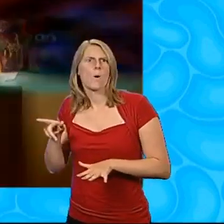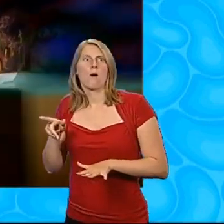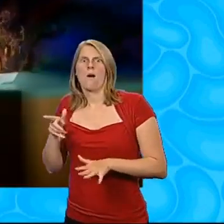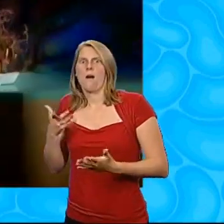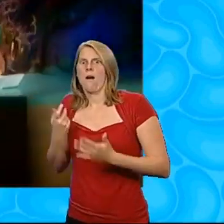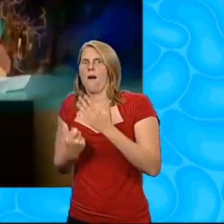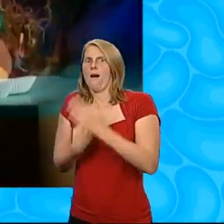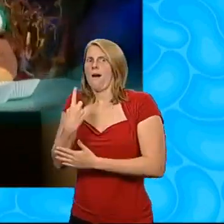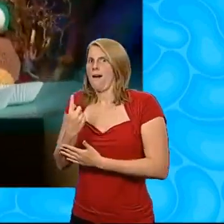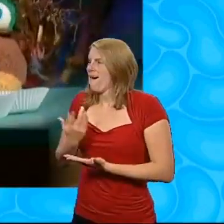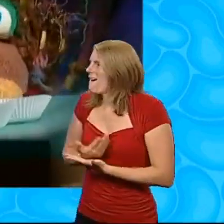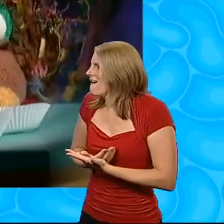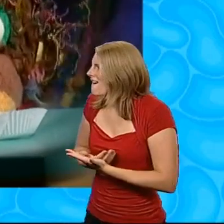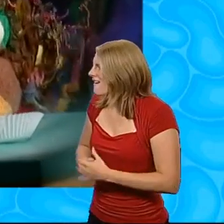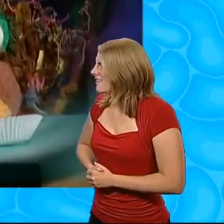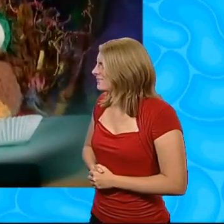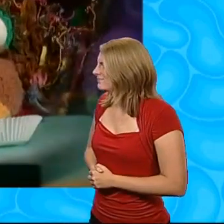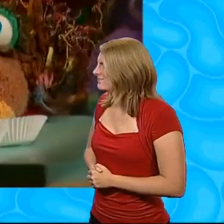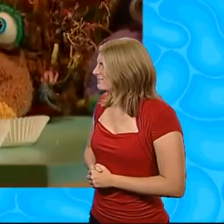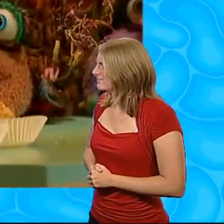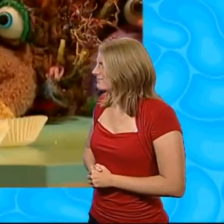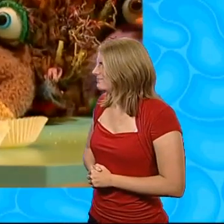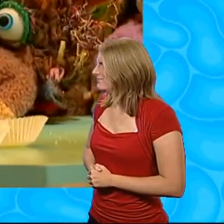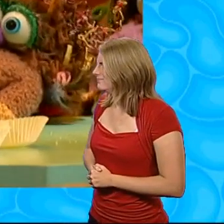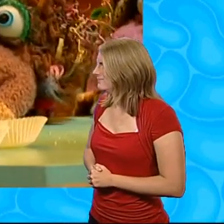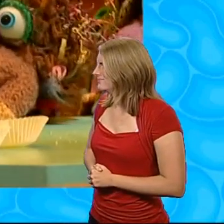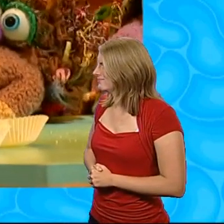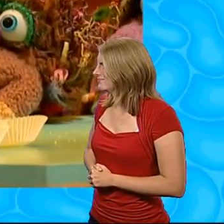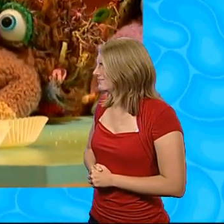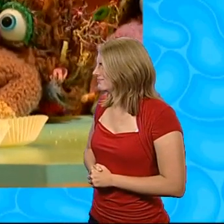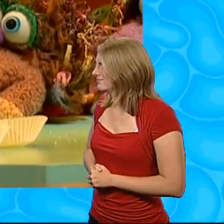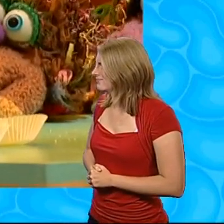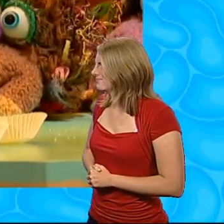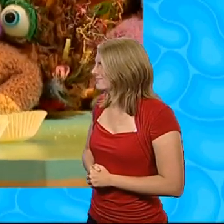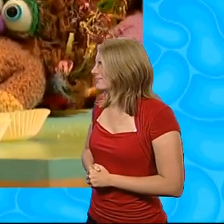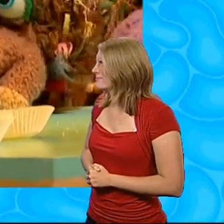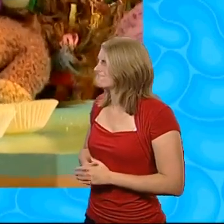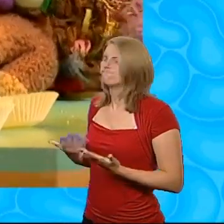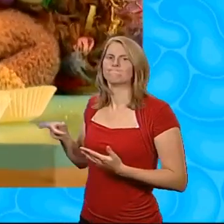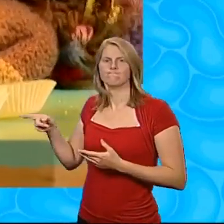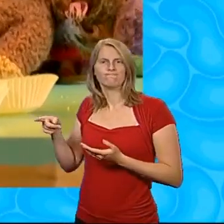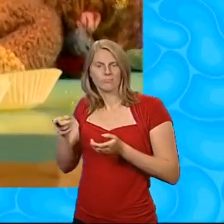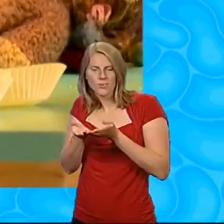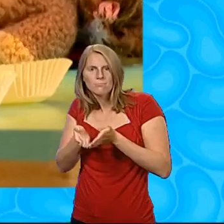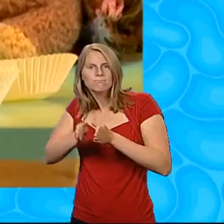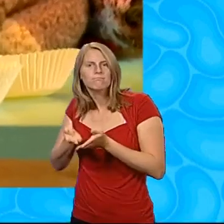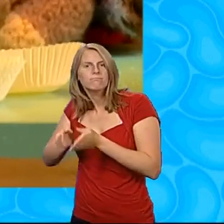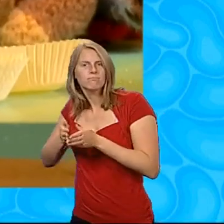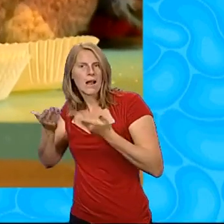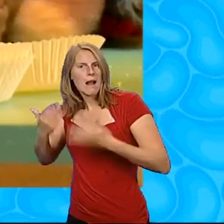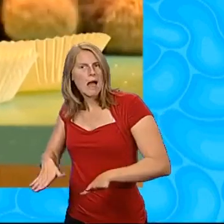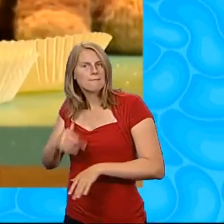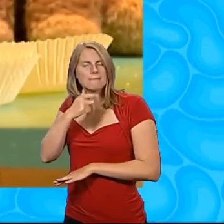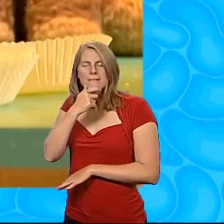a Making moment. We've lots of cake cases left. Perhaps we could make something with